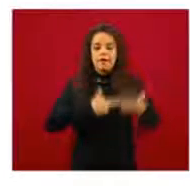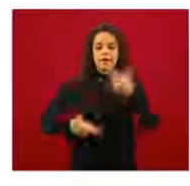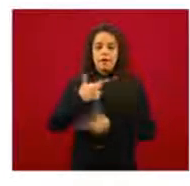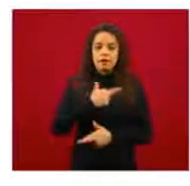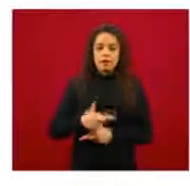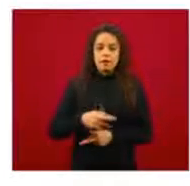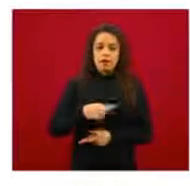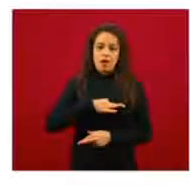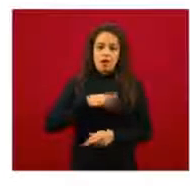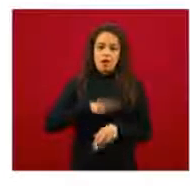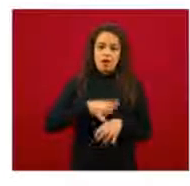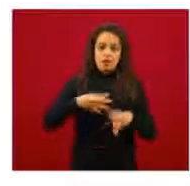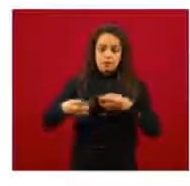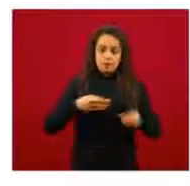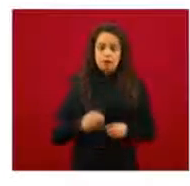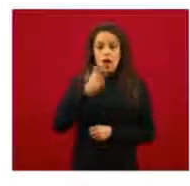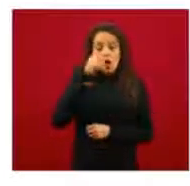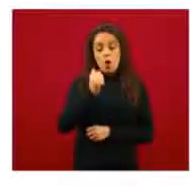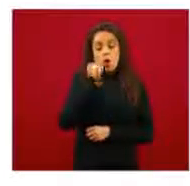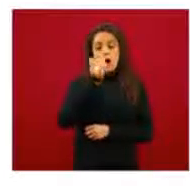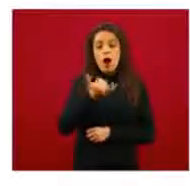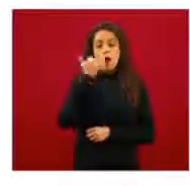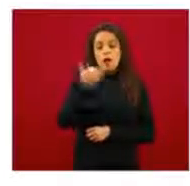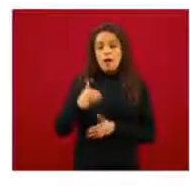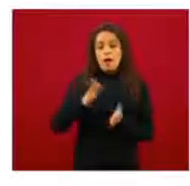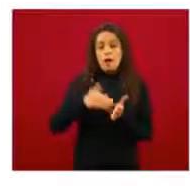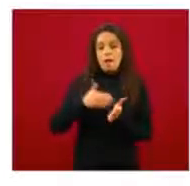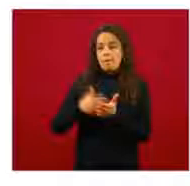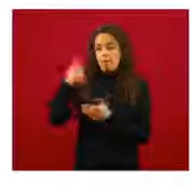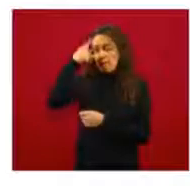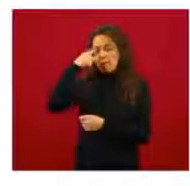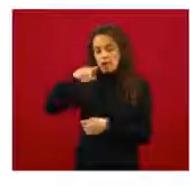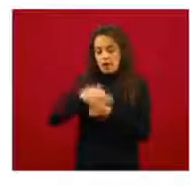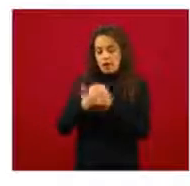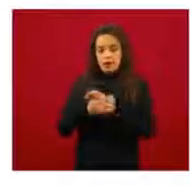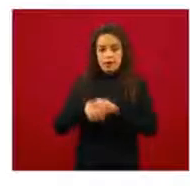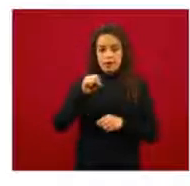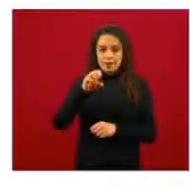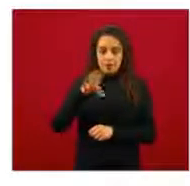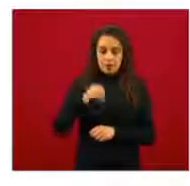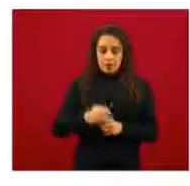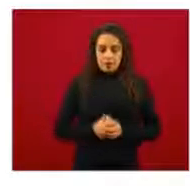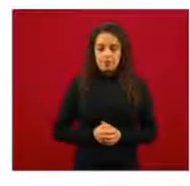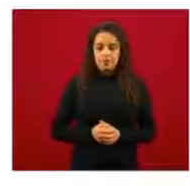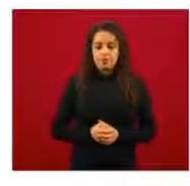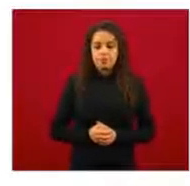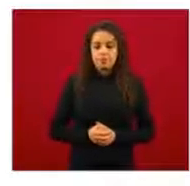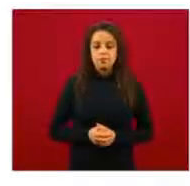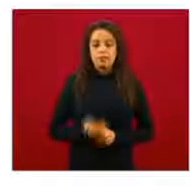some community. Water, soap, and disposing towels. Next thing is